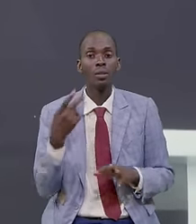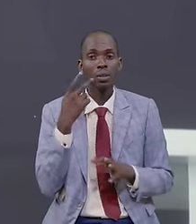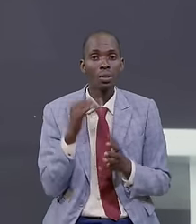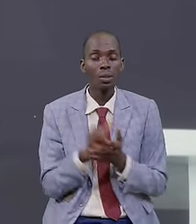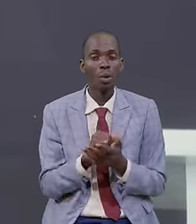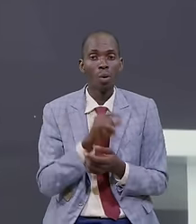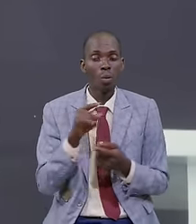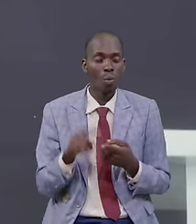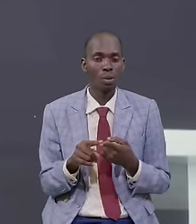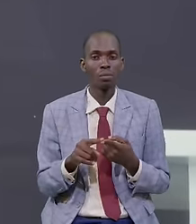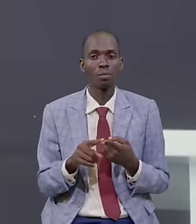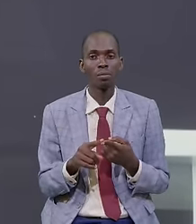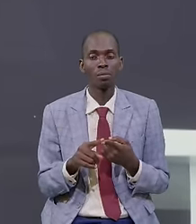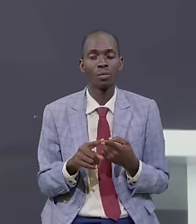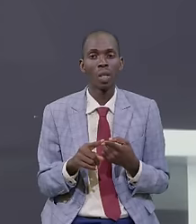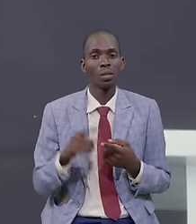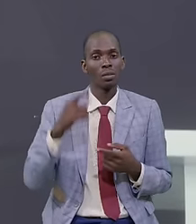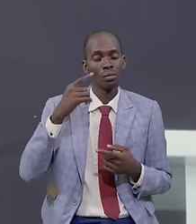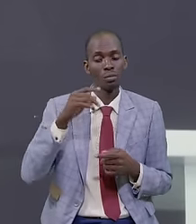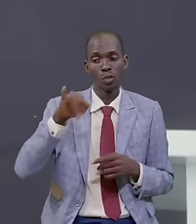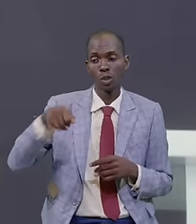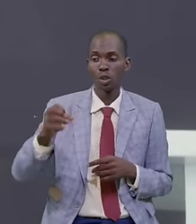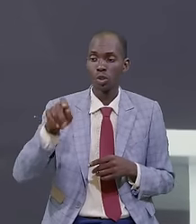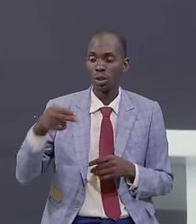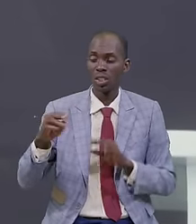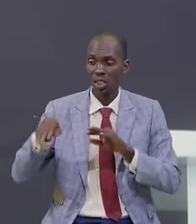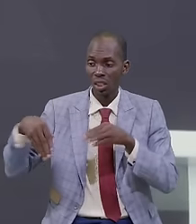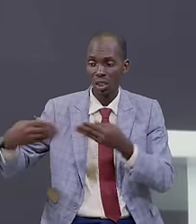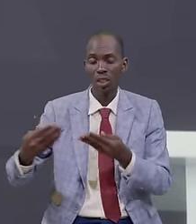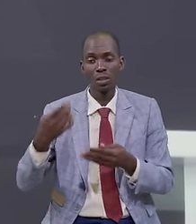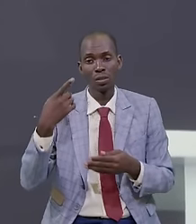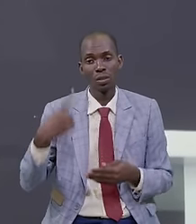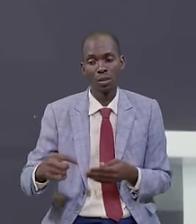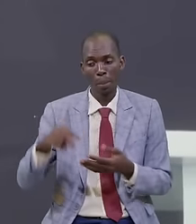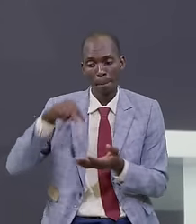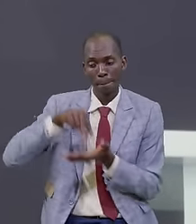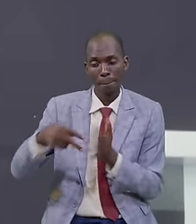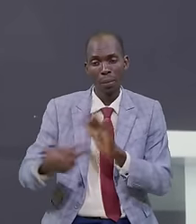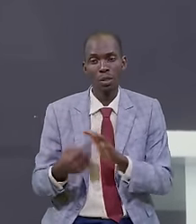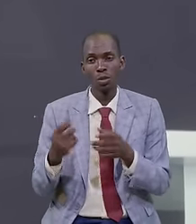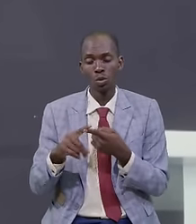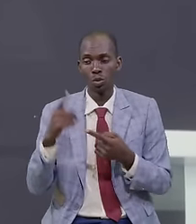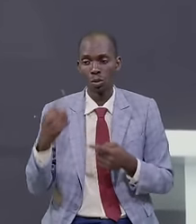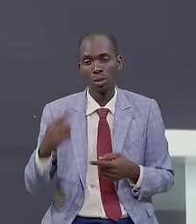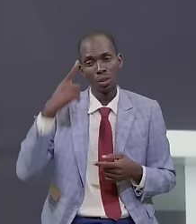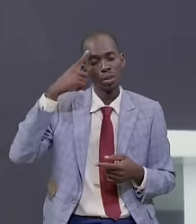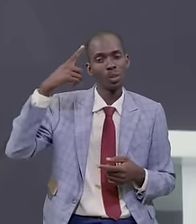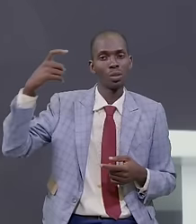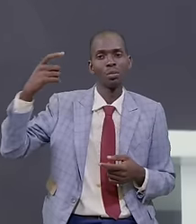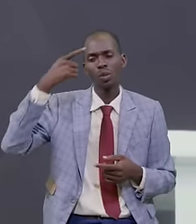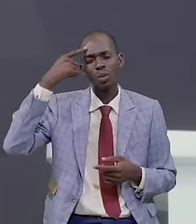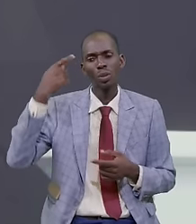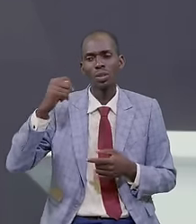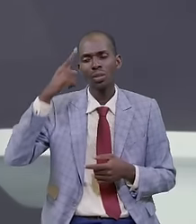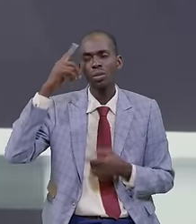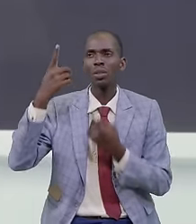interpretation because his interpretation came from revelation and inspiration. In your life, if